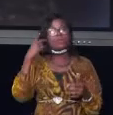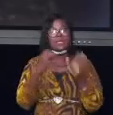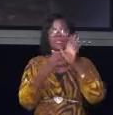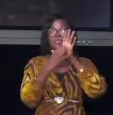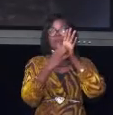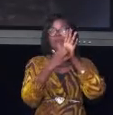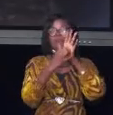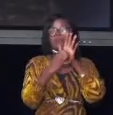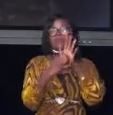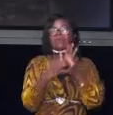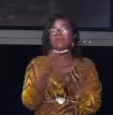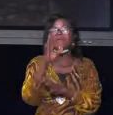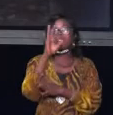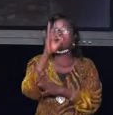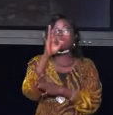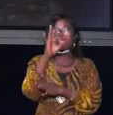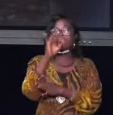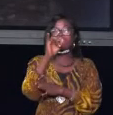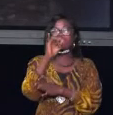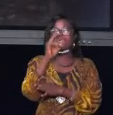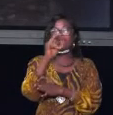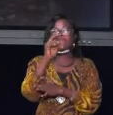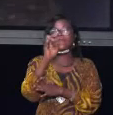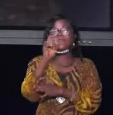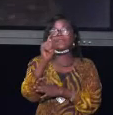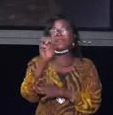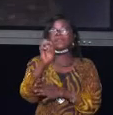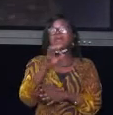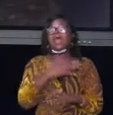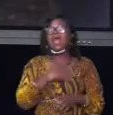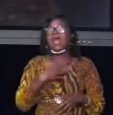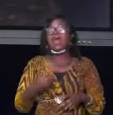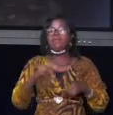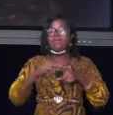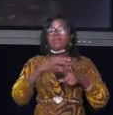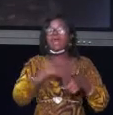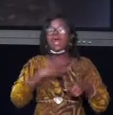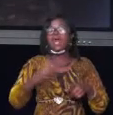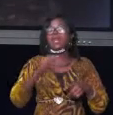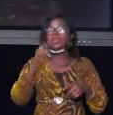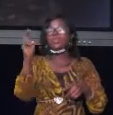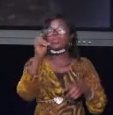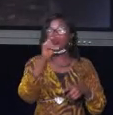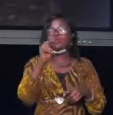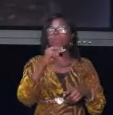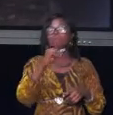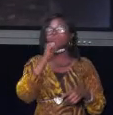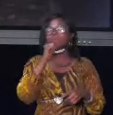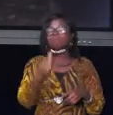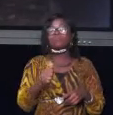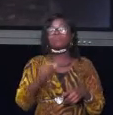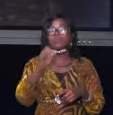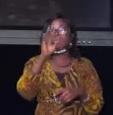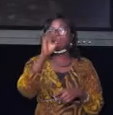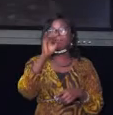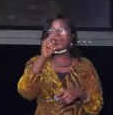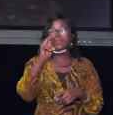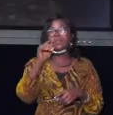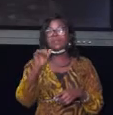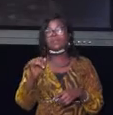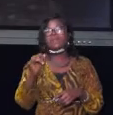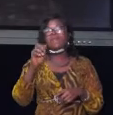Now let's look at examples of finite and non-finite verbs. Look at